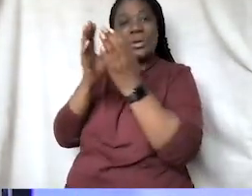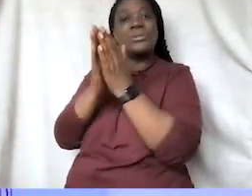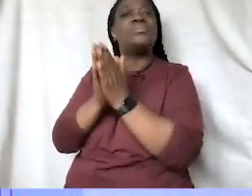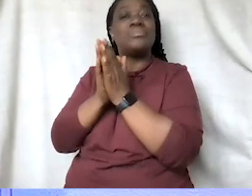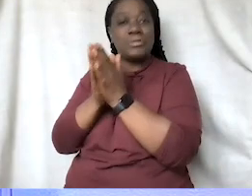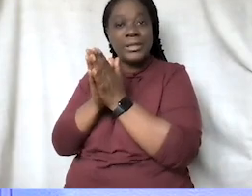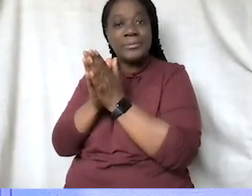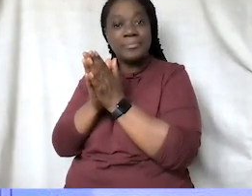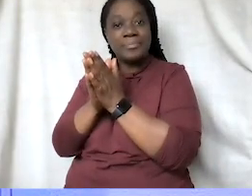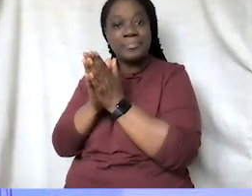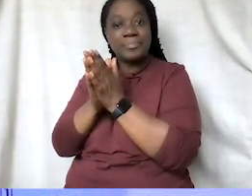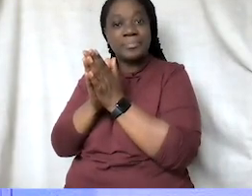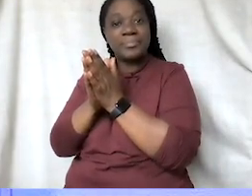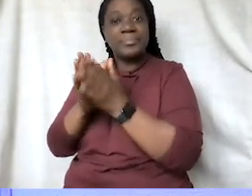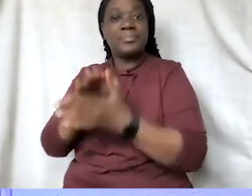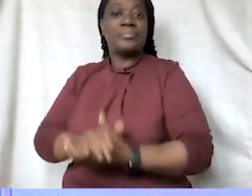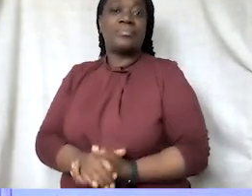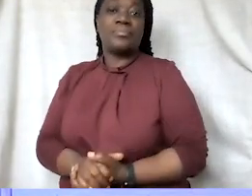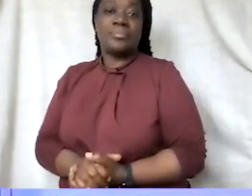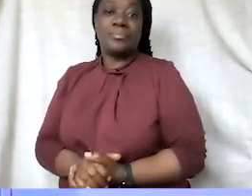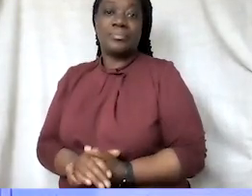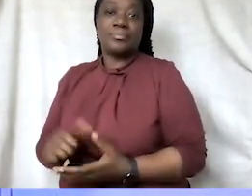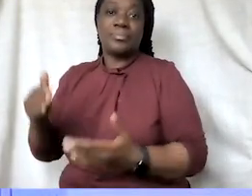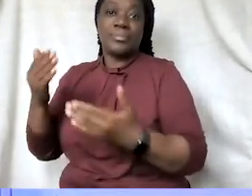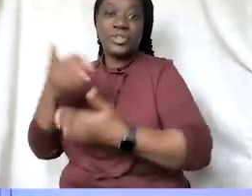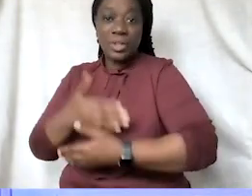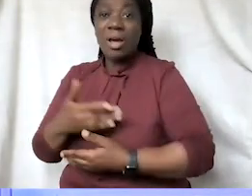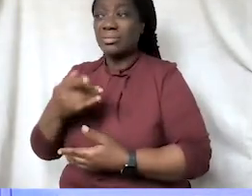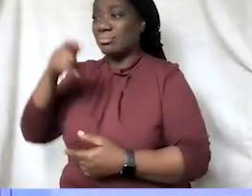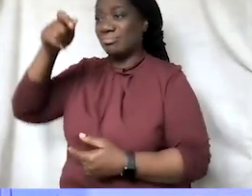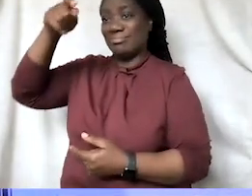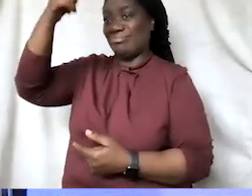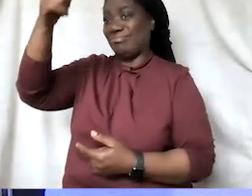prayer. Tonight, there is someone here.